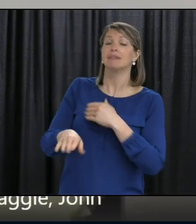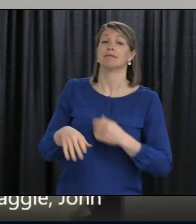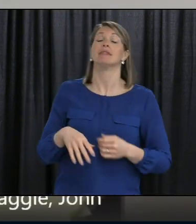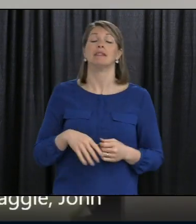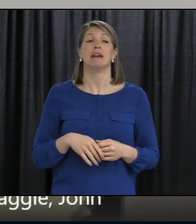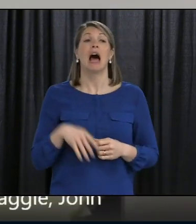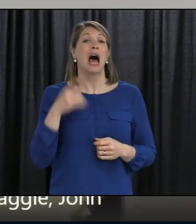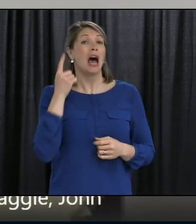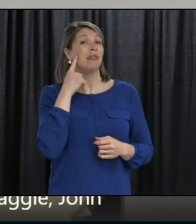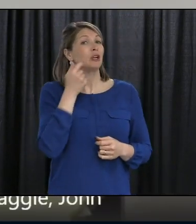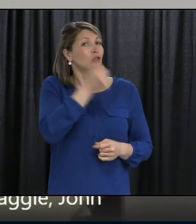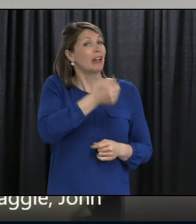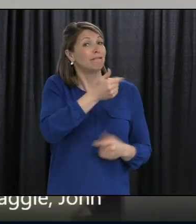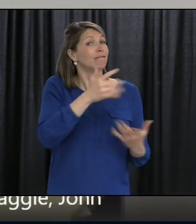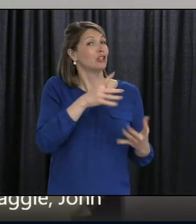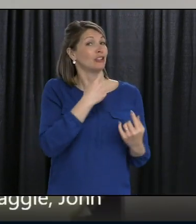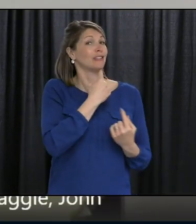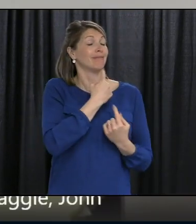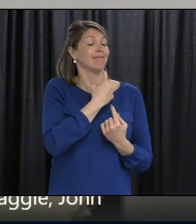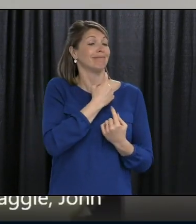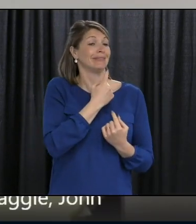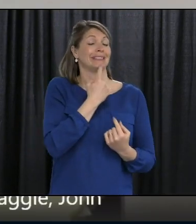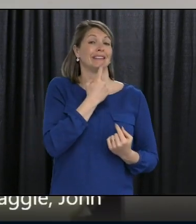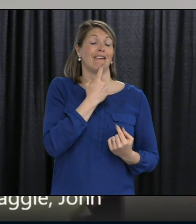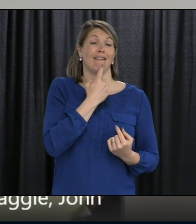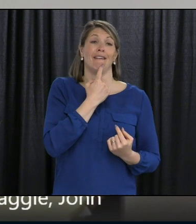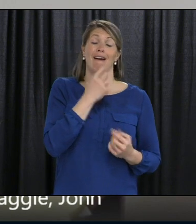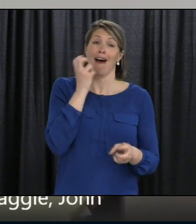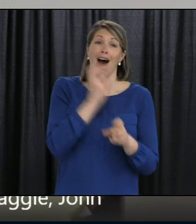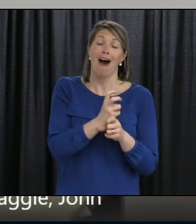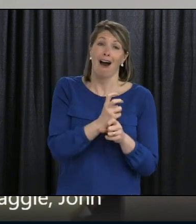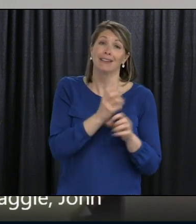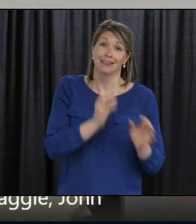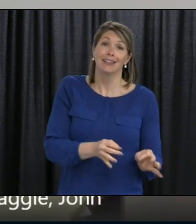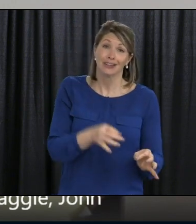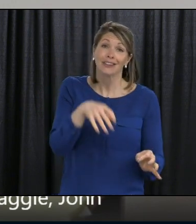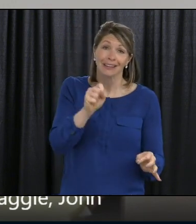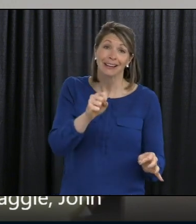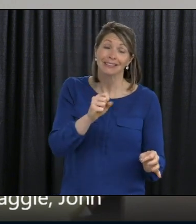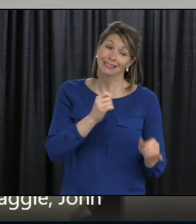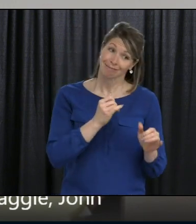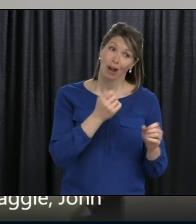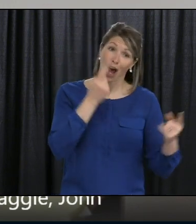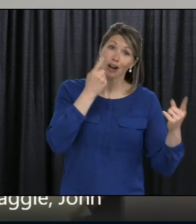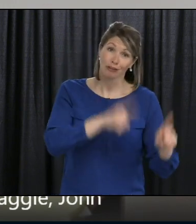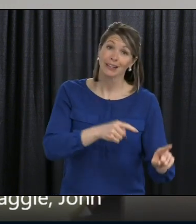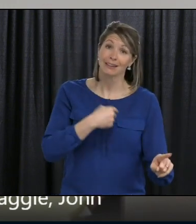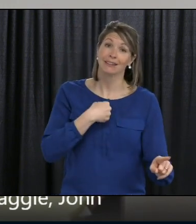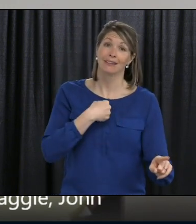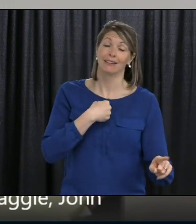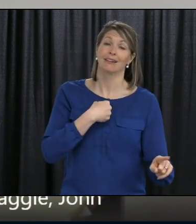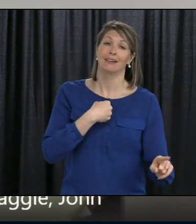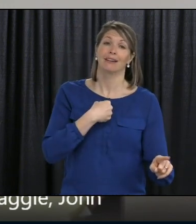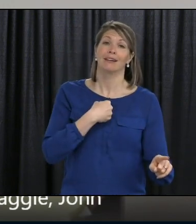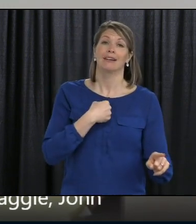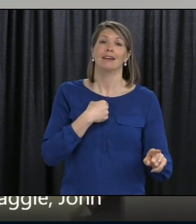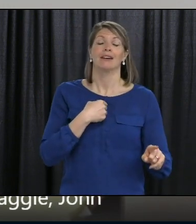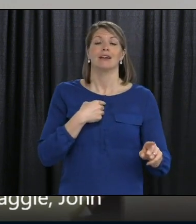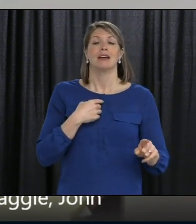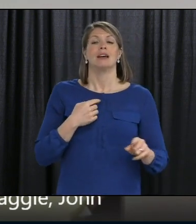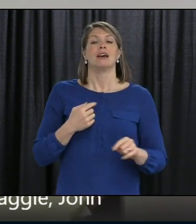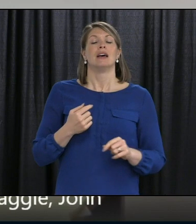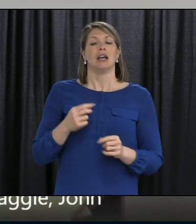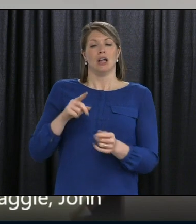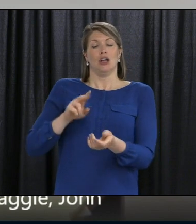difficult situation. It's not one that anybody would particularly want to be in. The issues around visitation in